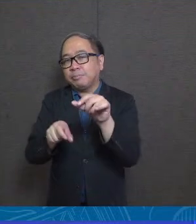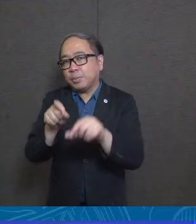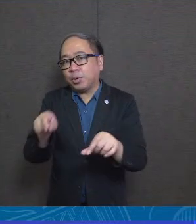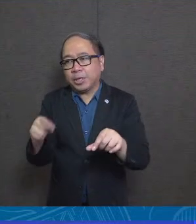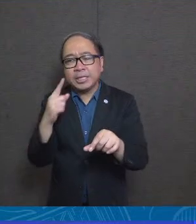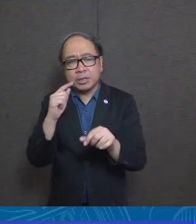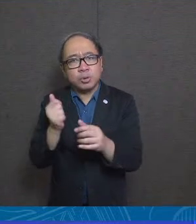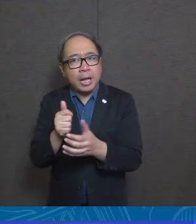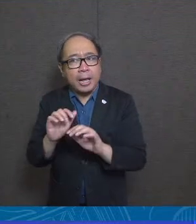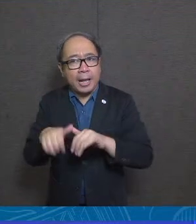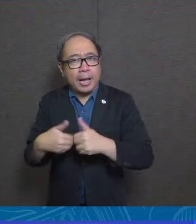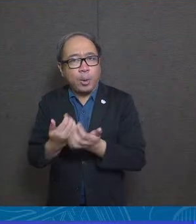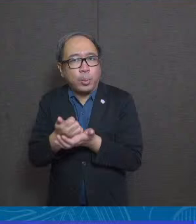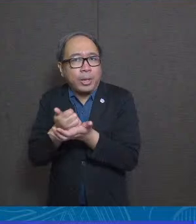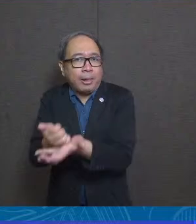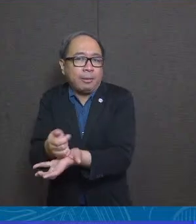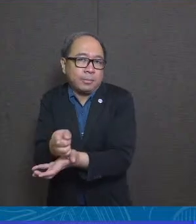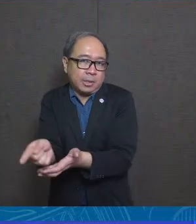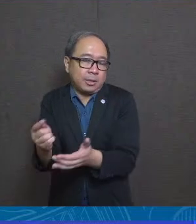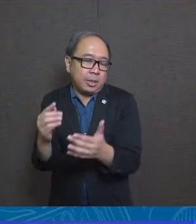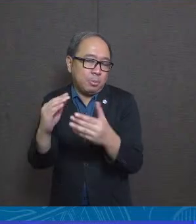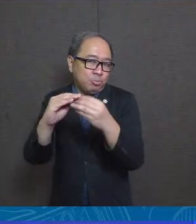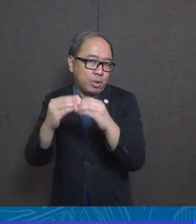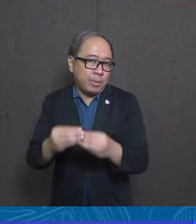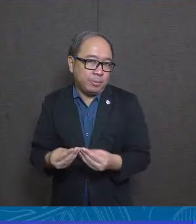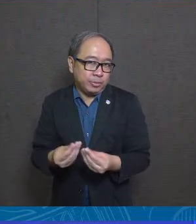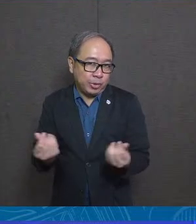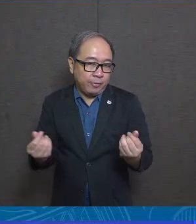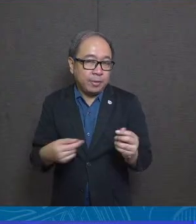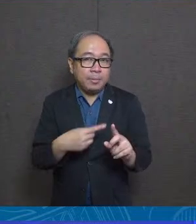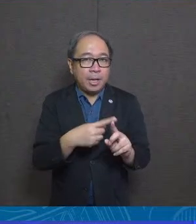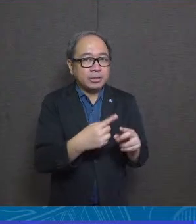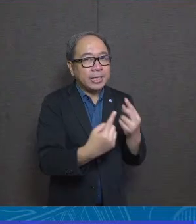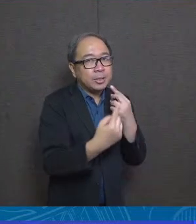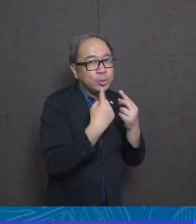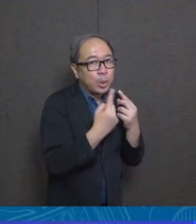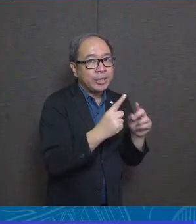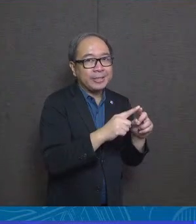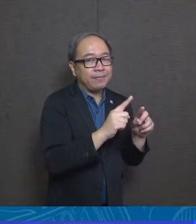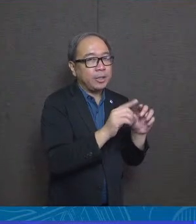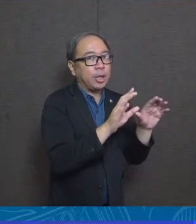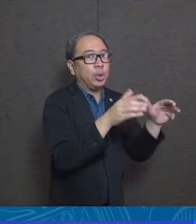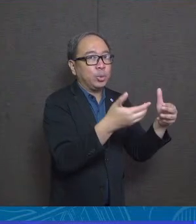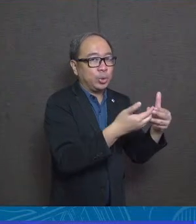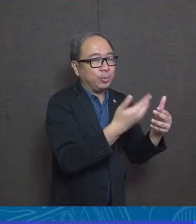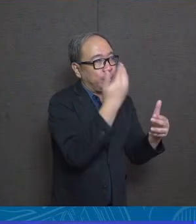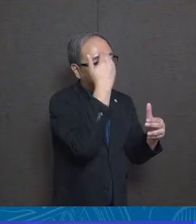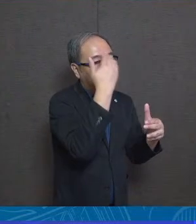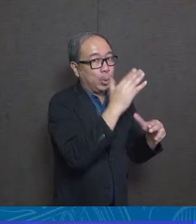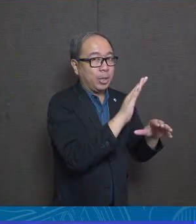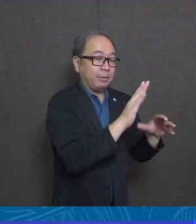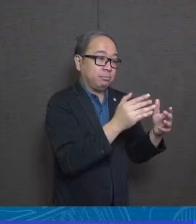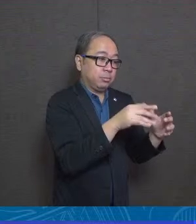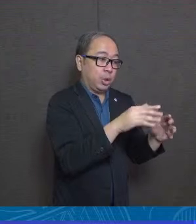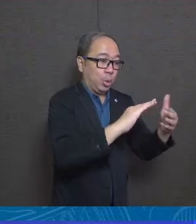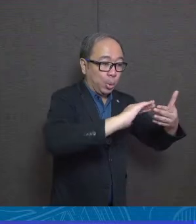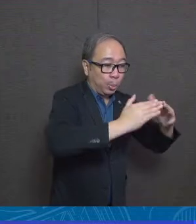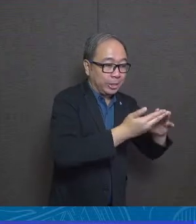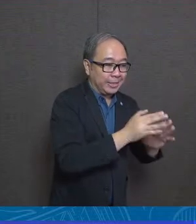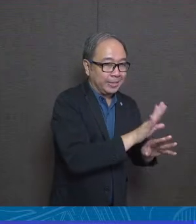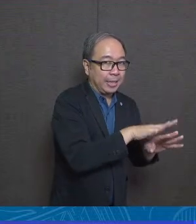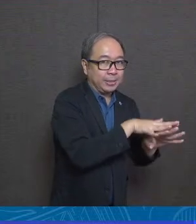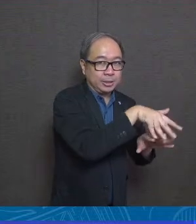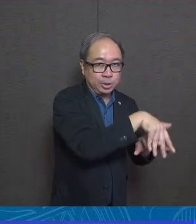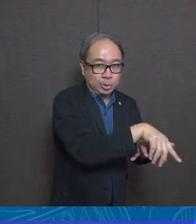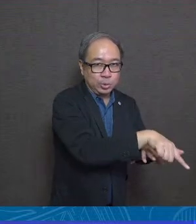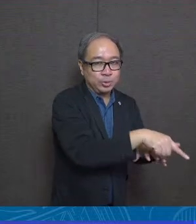problems. And also to open a dialogue with the other knowledge systems, including traditional and indigenous